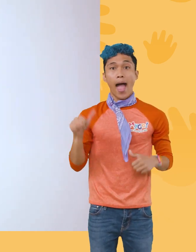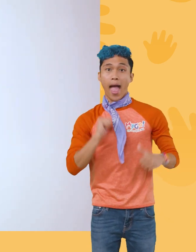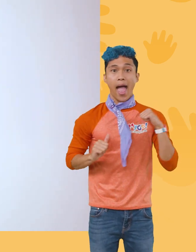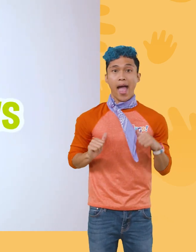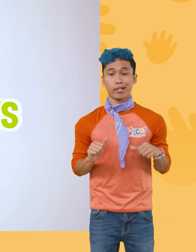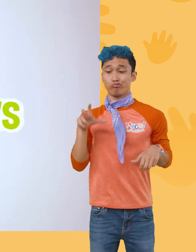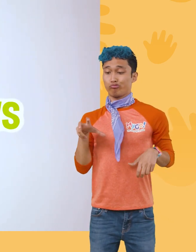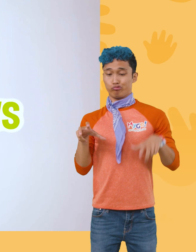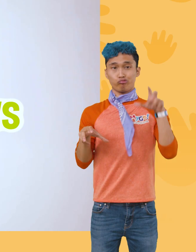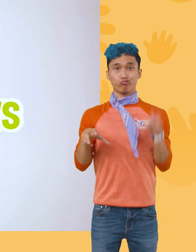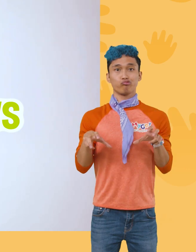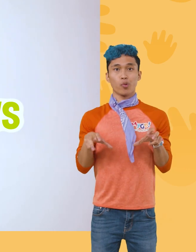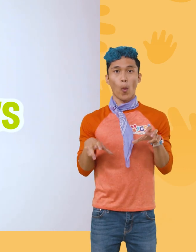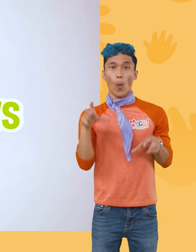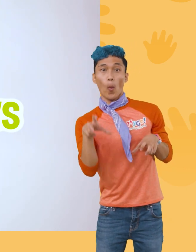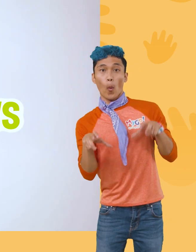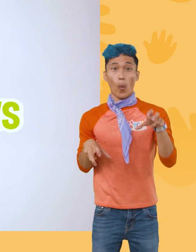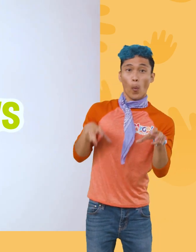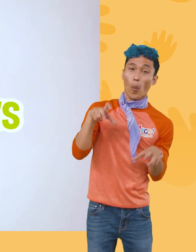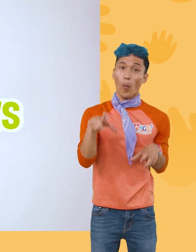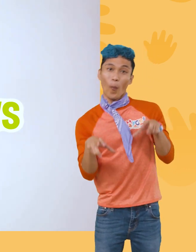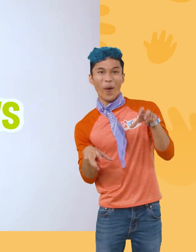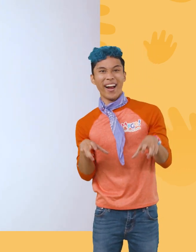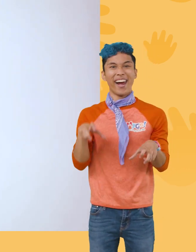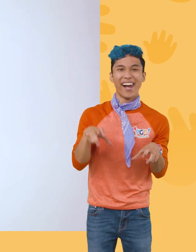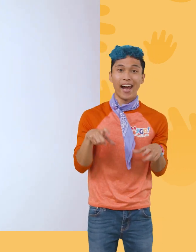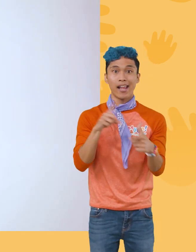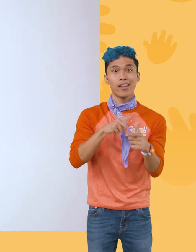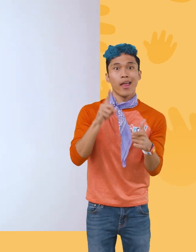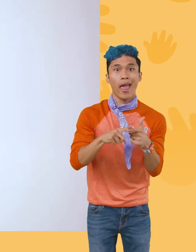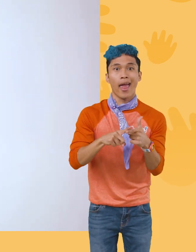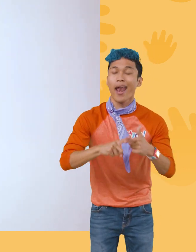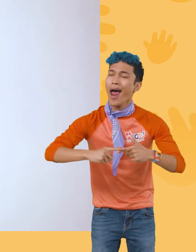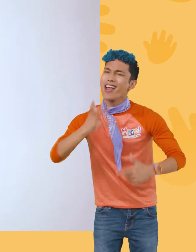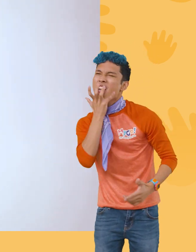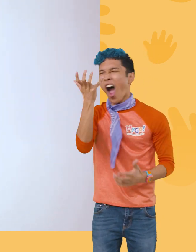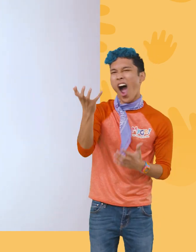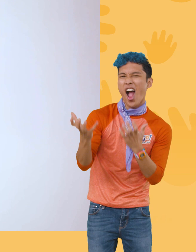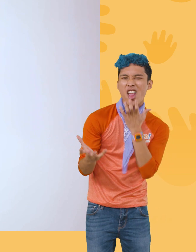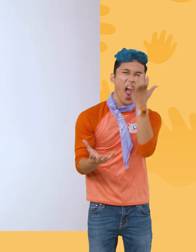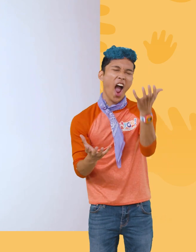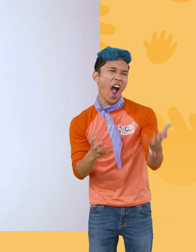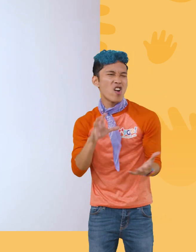you have some claws. Woo! And then, you give it a big roar.